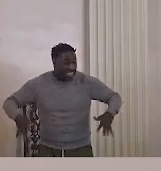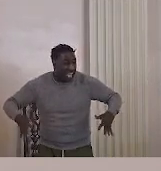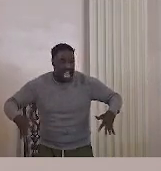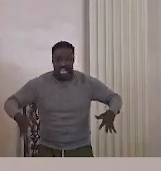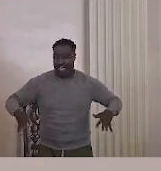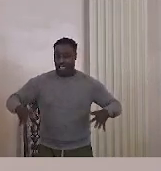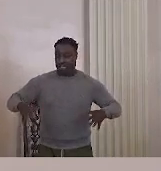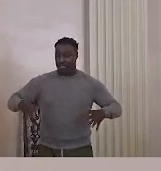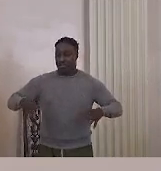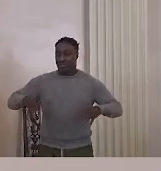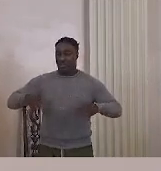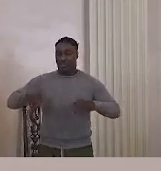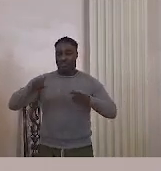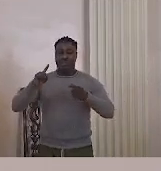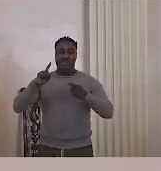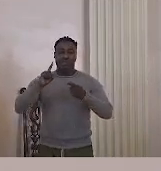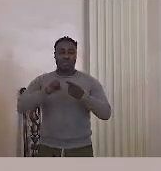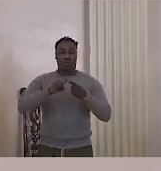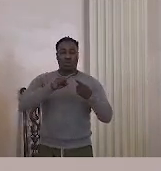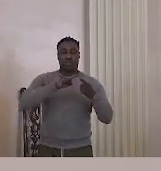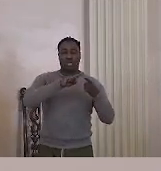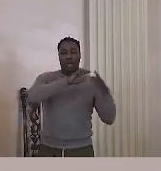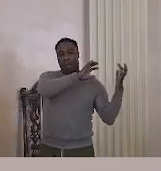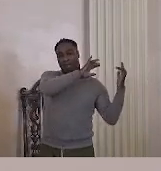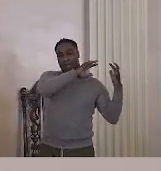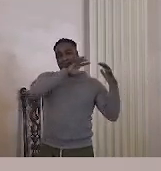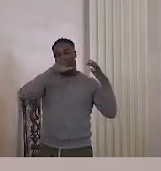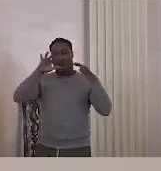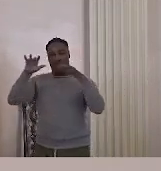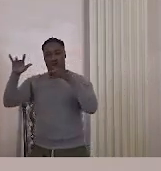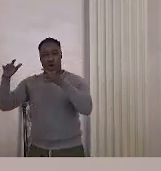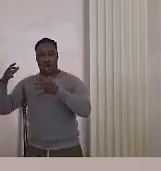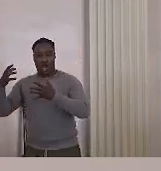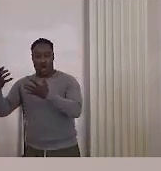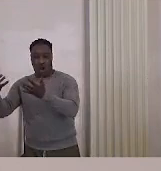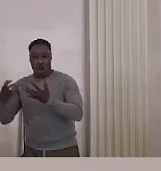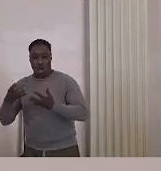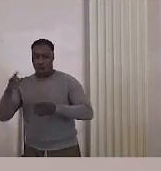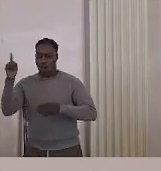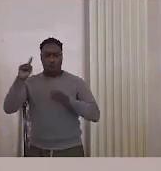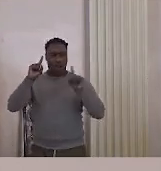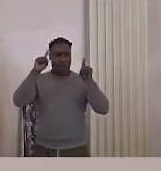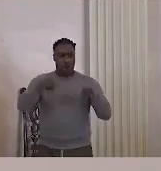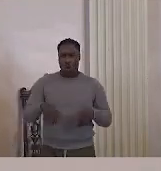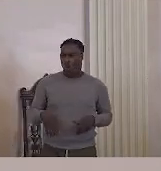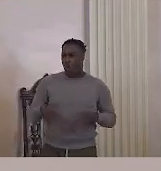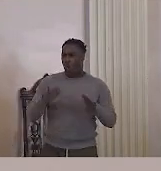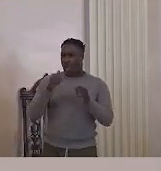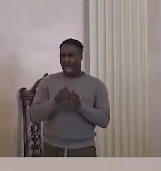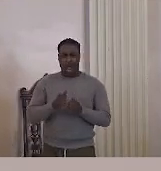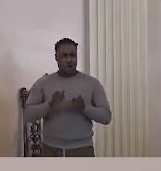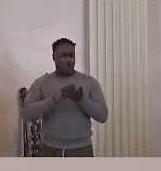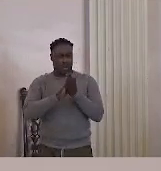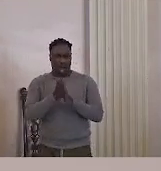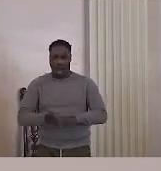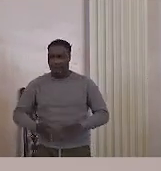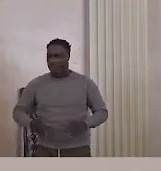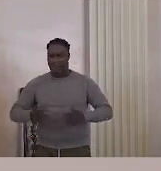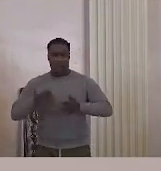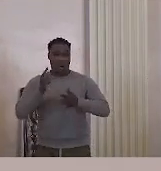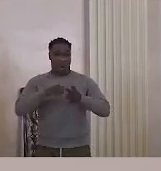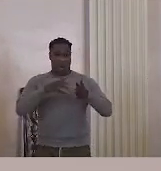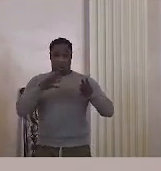towards migratory longing. And yet, where to go? How to be? What paths